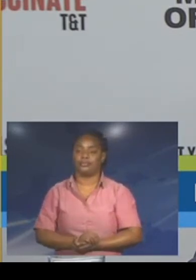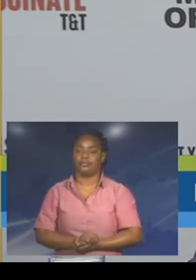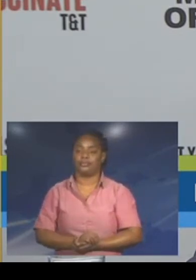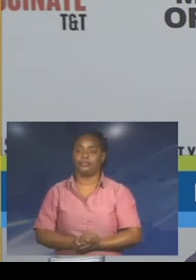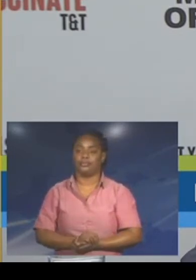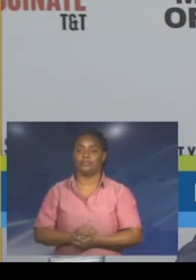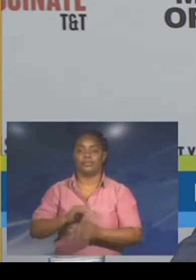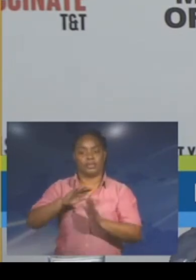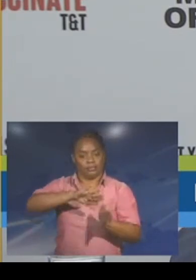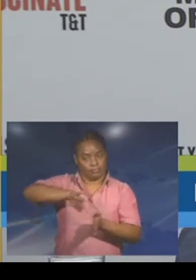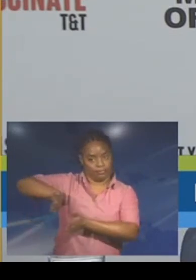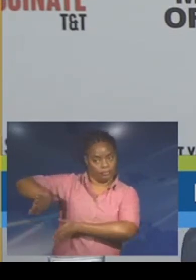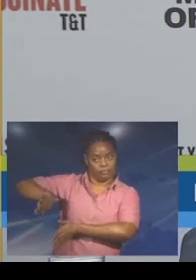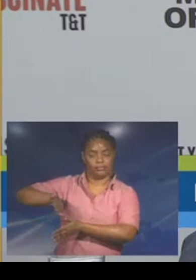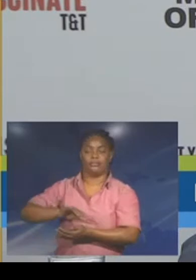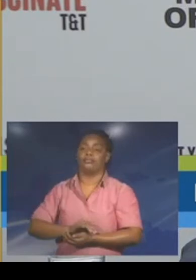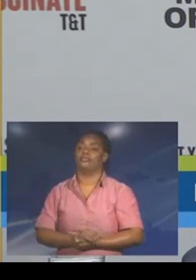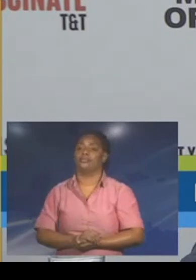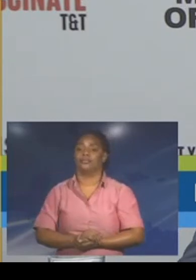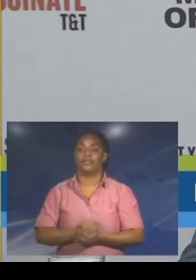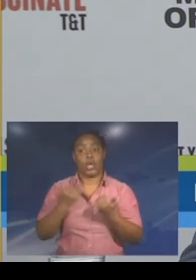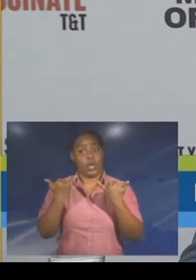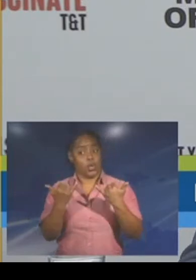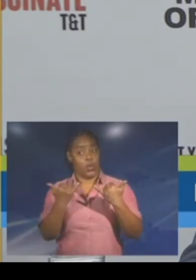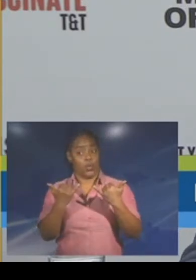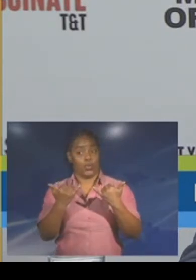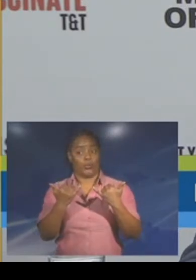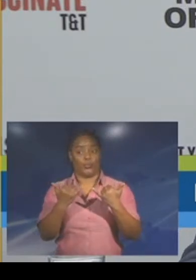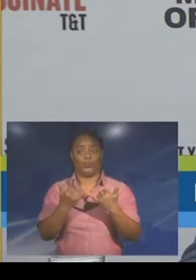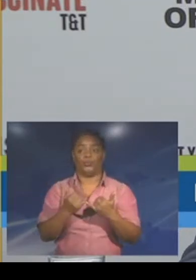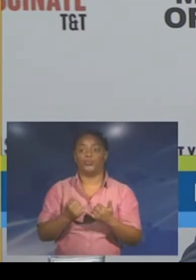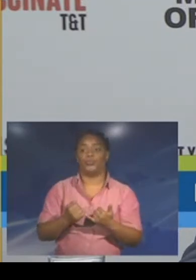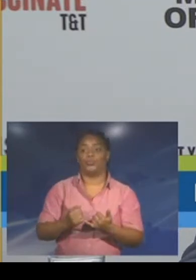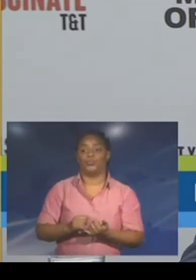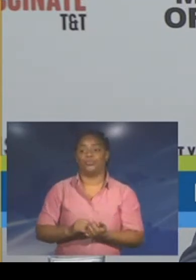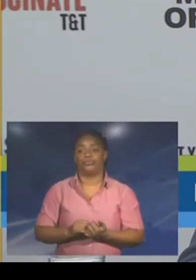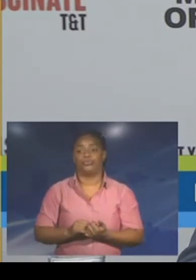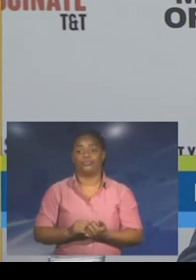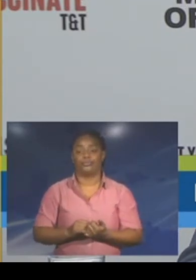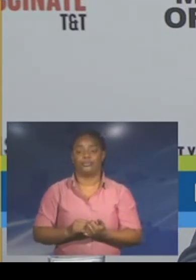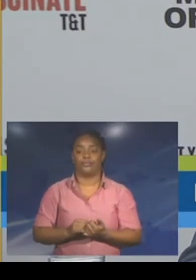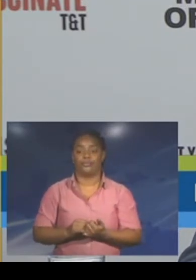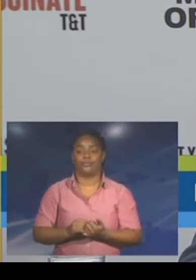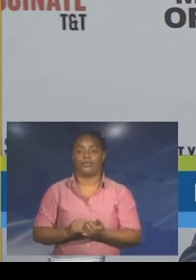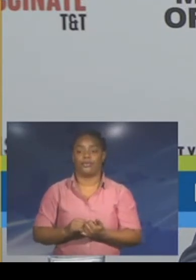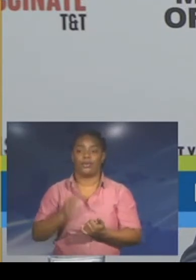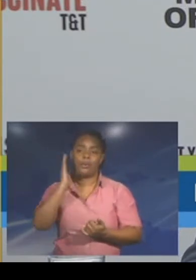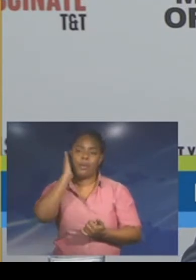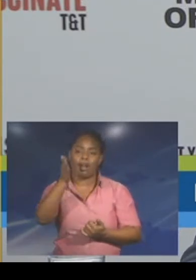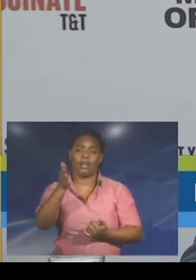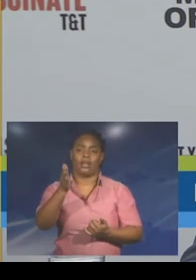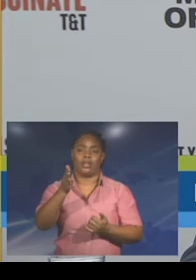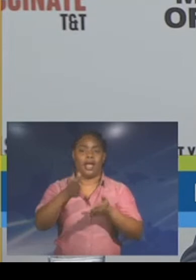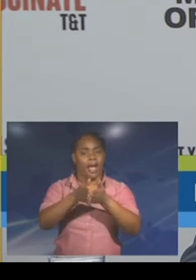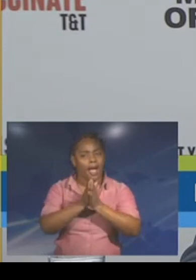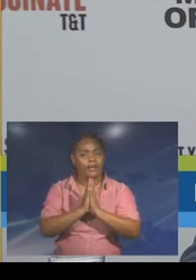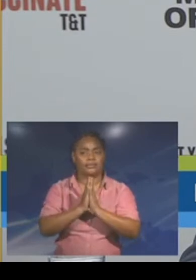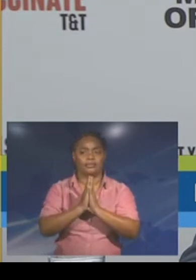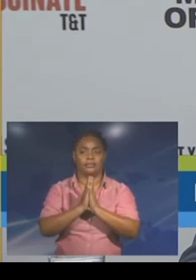now and go to the recommendations, where we'll be asking persons to do their